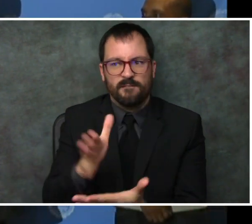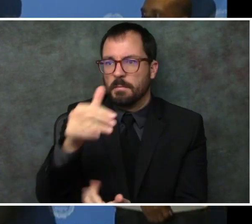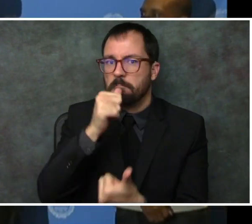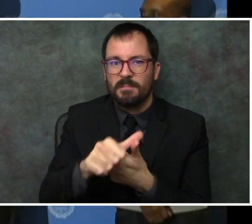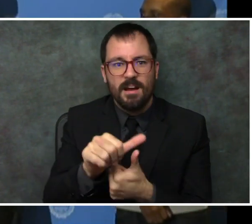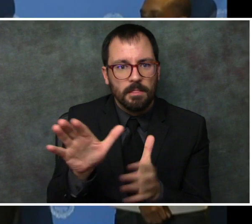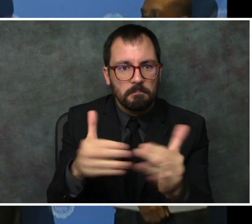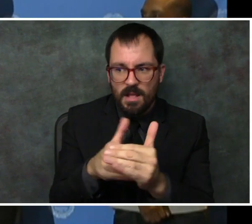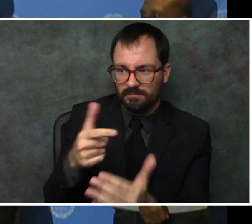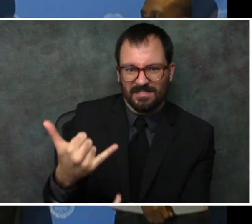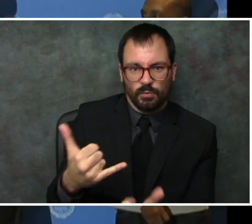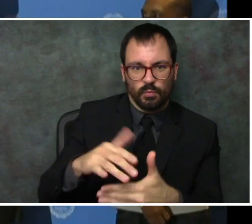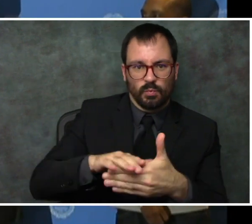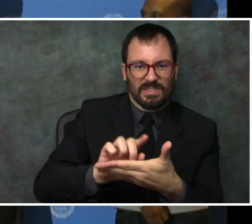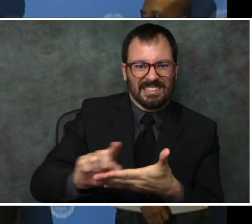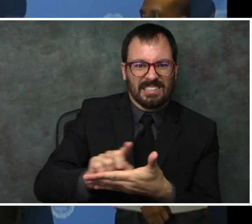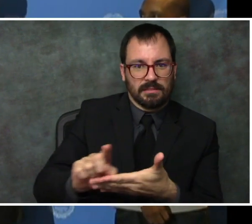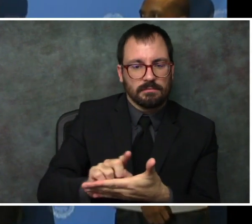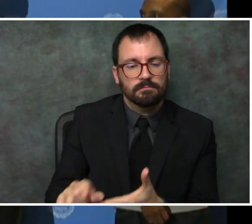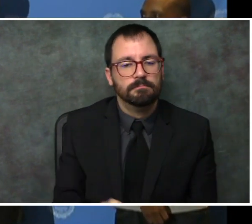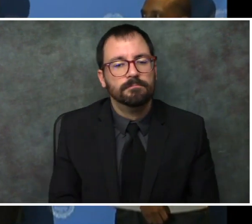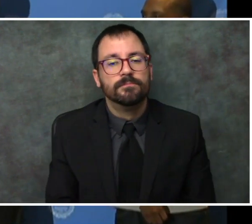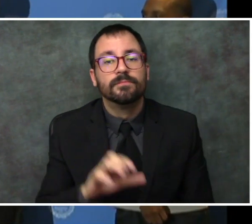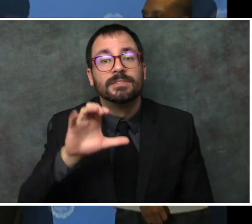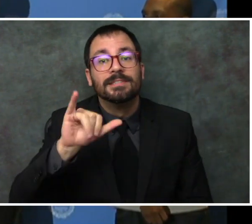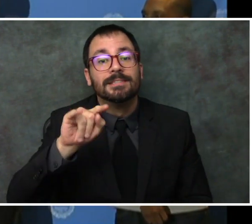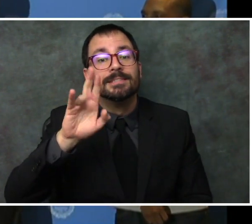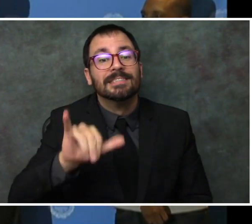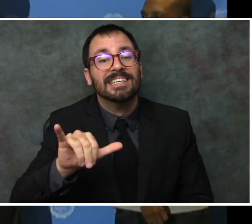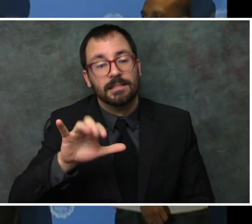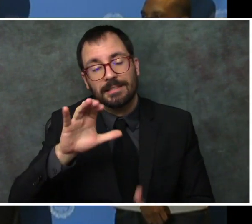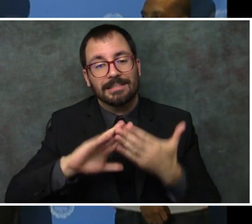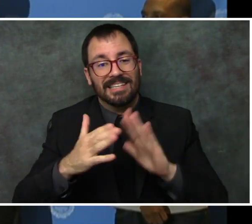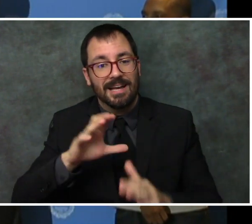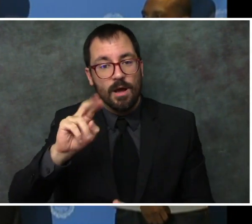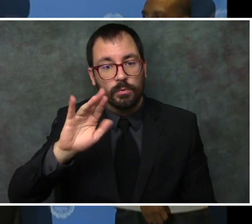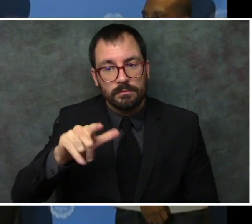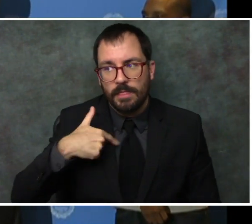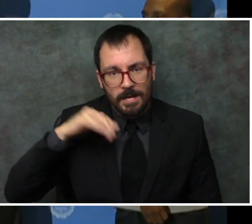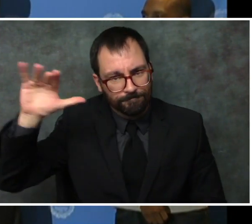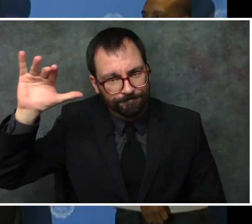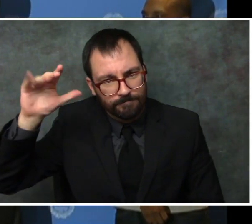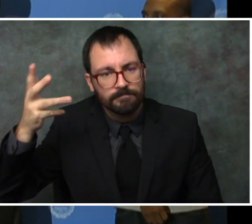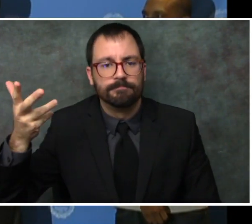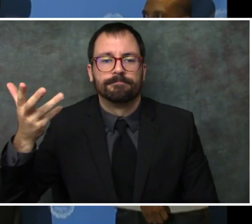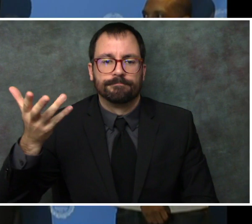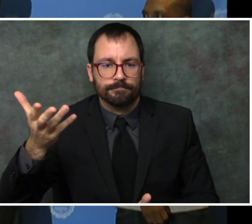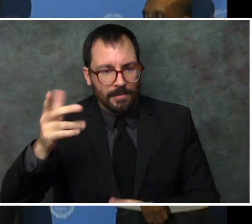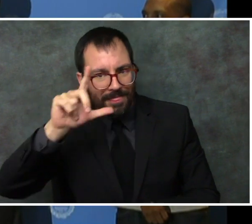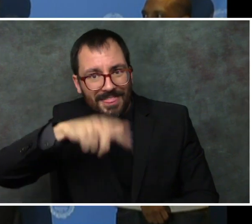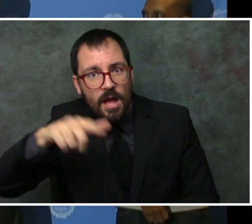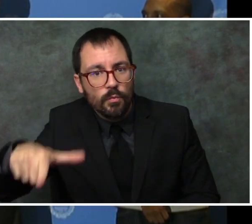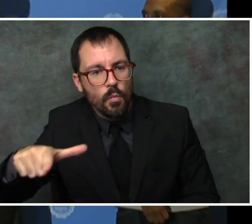provide information about tenants' rights and resources. There's a hearing tomorrow, and we hope it'll pass before the moratorium is